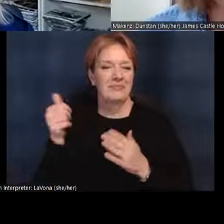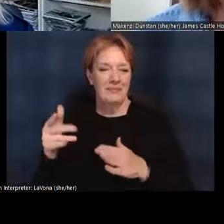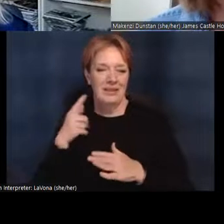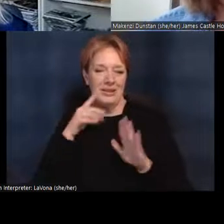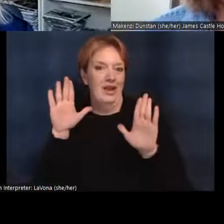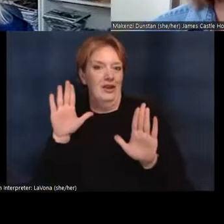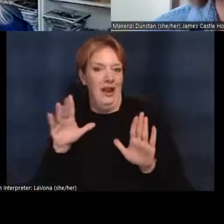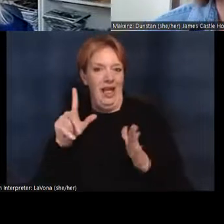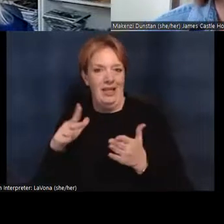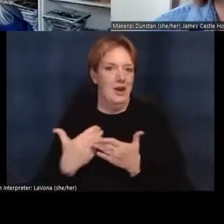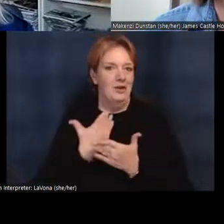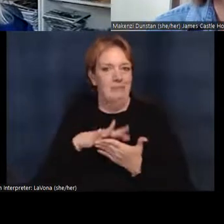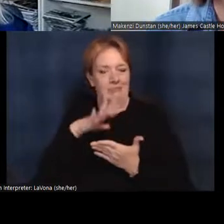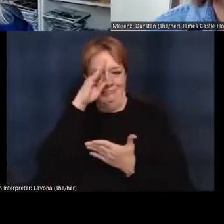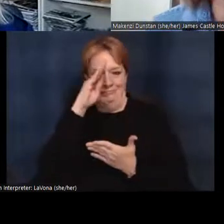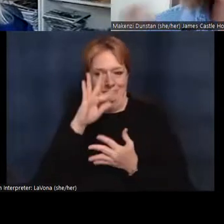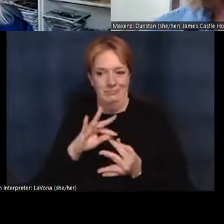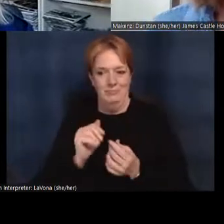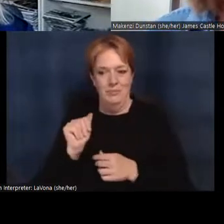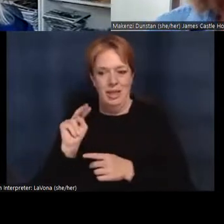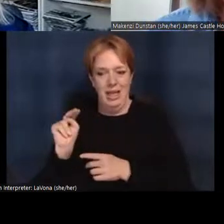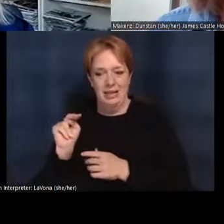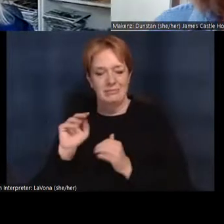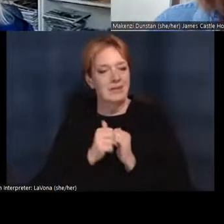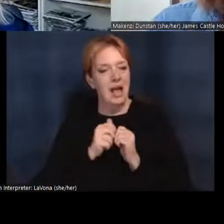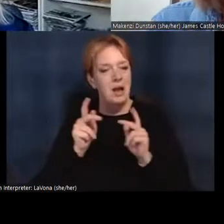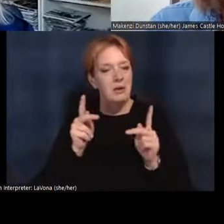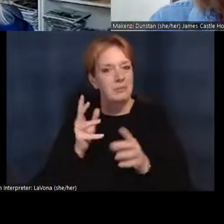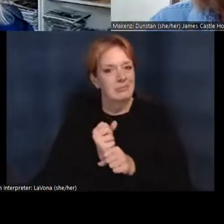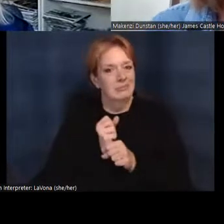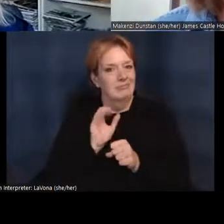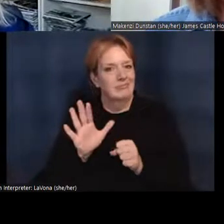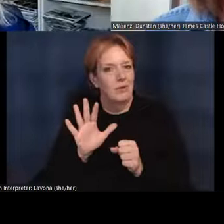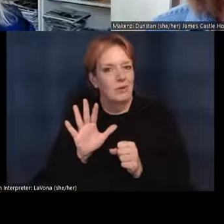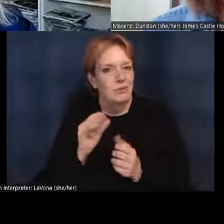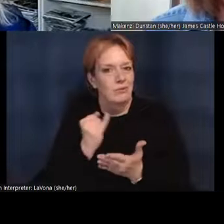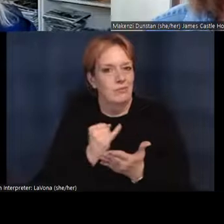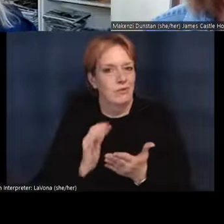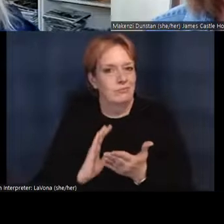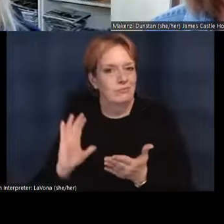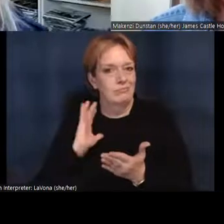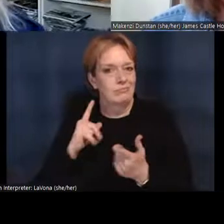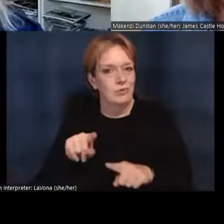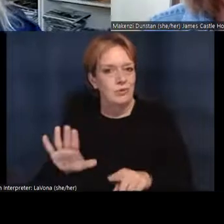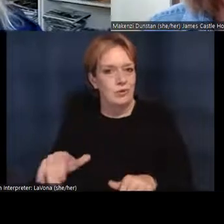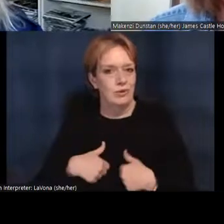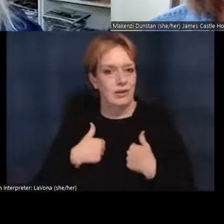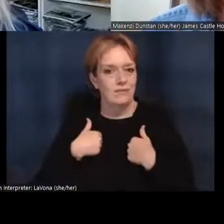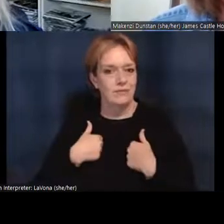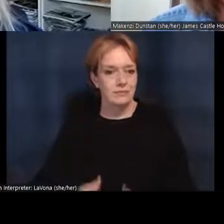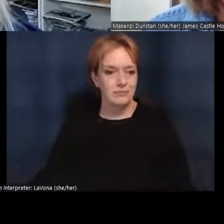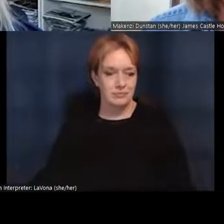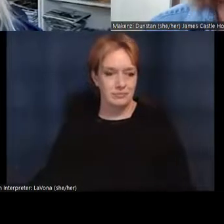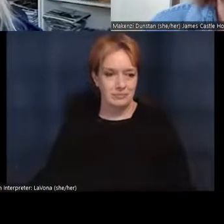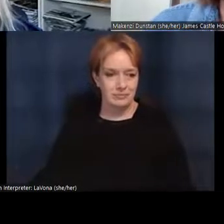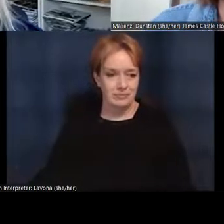Ann Norton. So how was her work received by art critics during her lifetime? Margaret, you